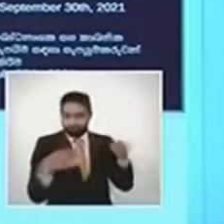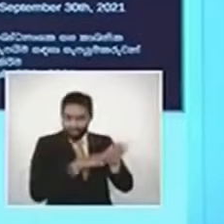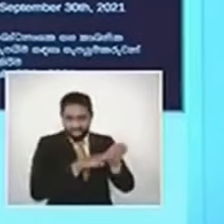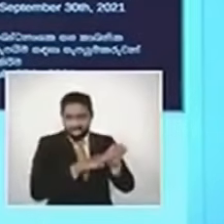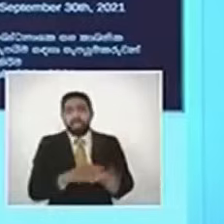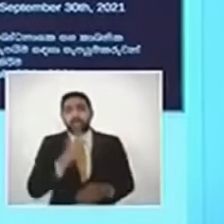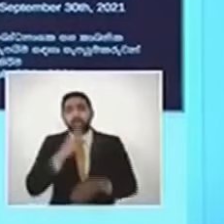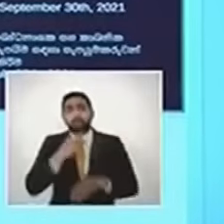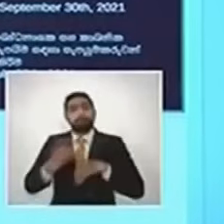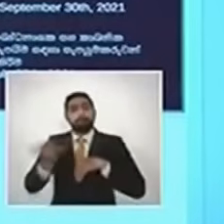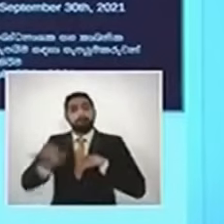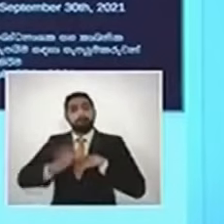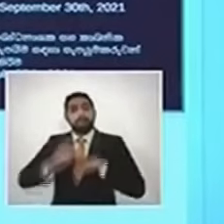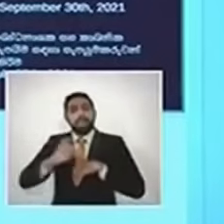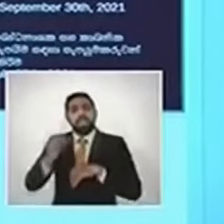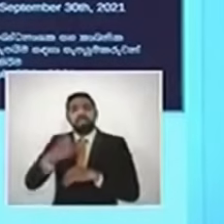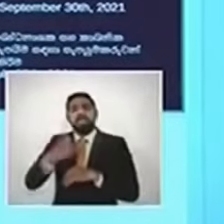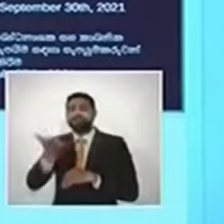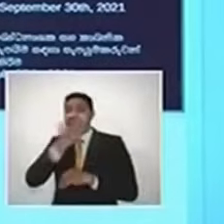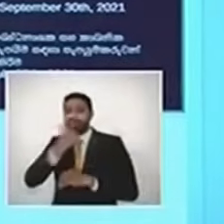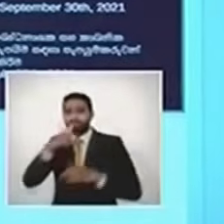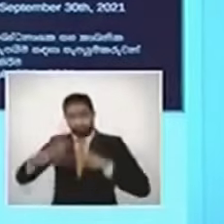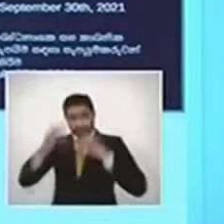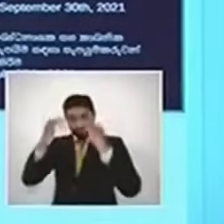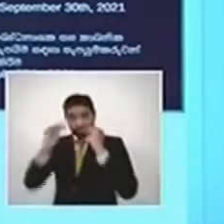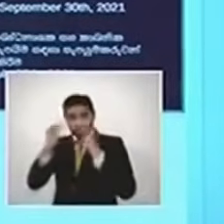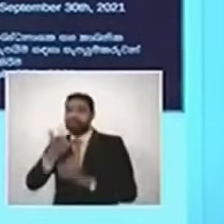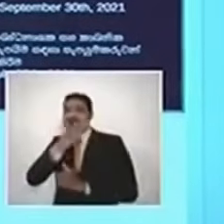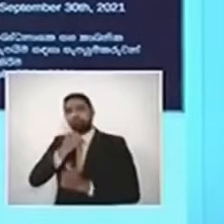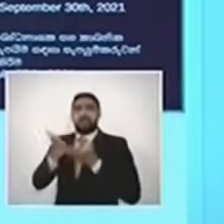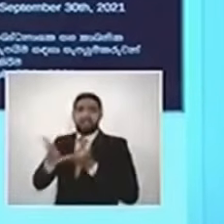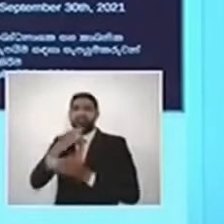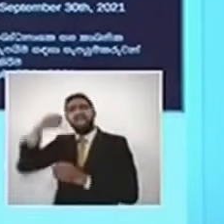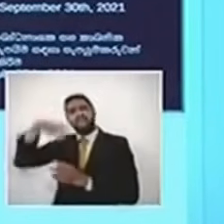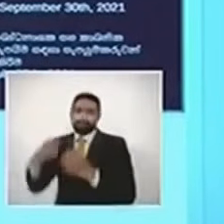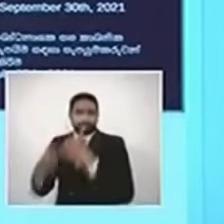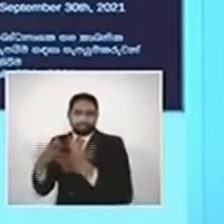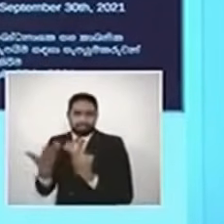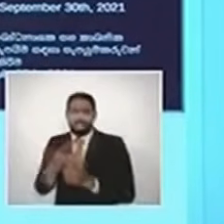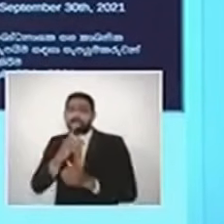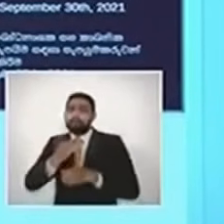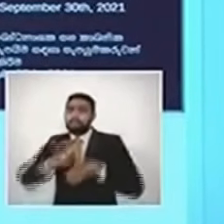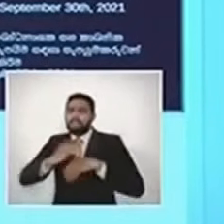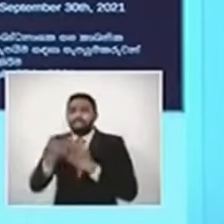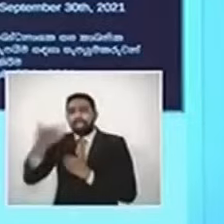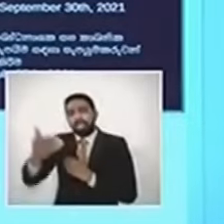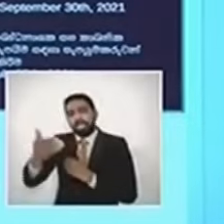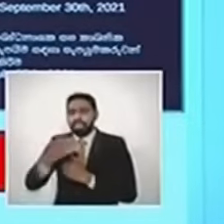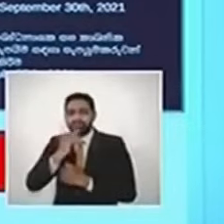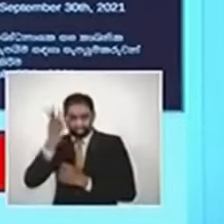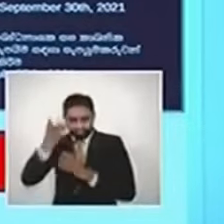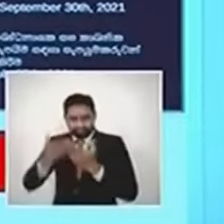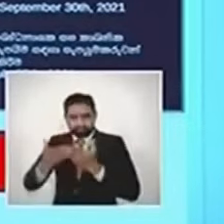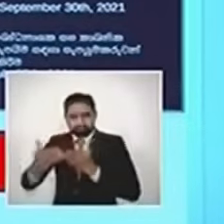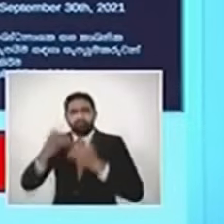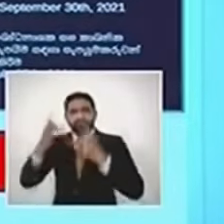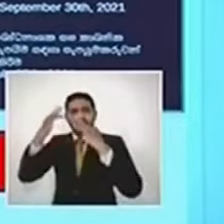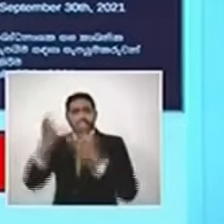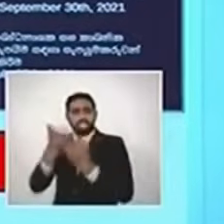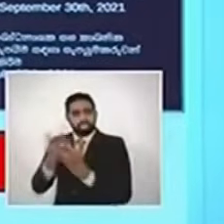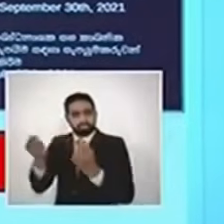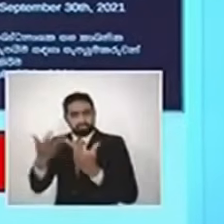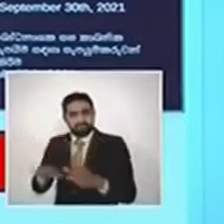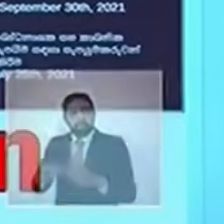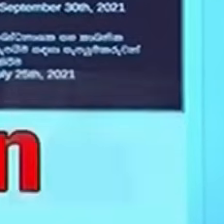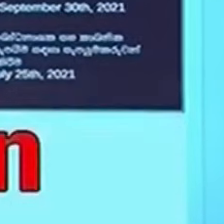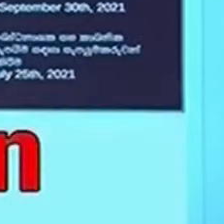the period of 50 days where it is closed, and if there is a reduction in the rainfall as we discussed, then where are we